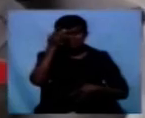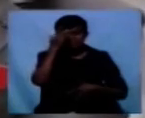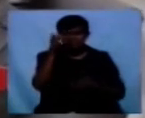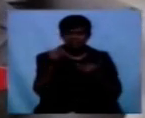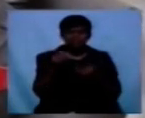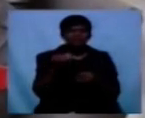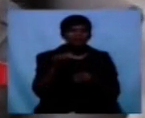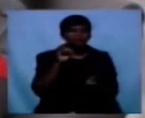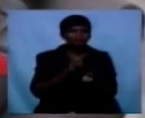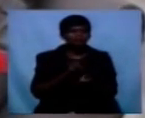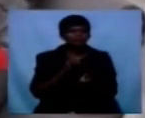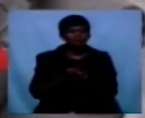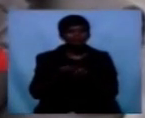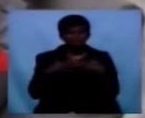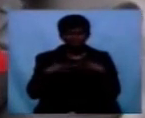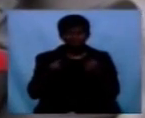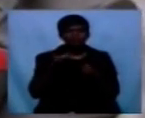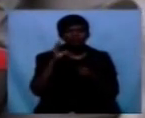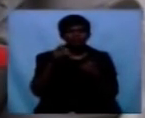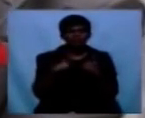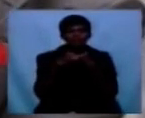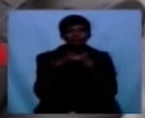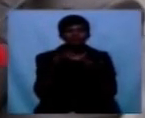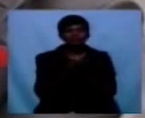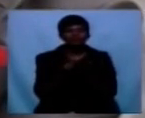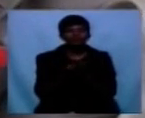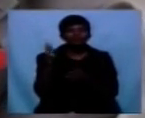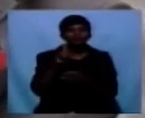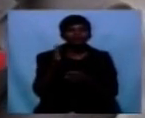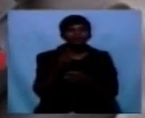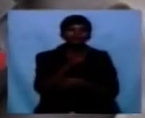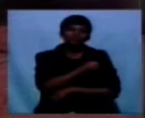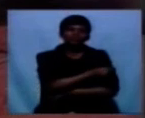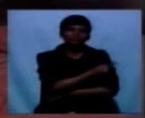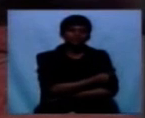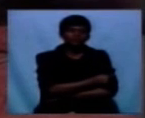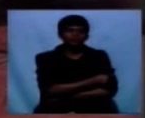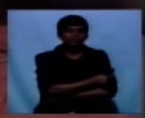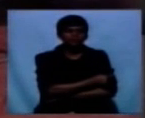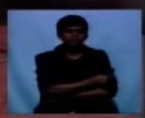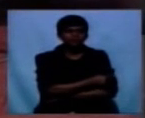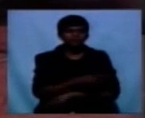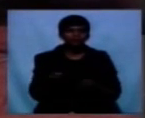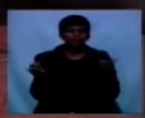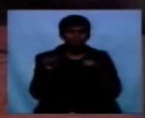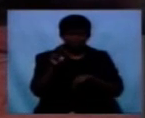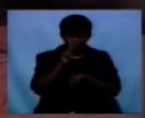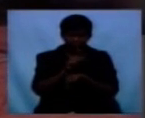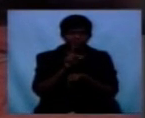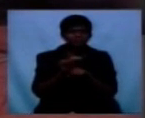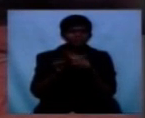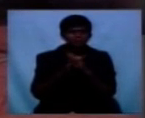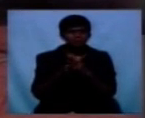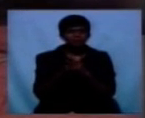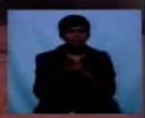Health, Dr. Chirufi, will have less money to spend on clinical care. When that project takes off, I'm not saying